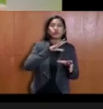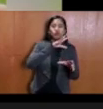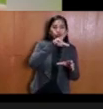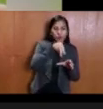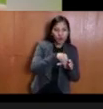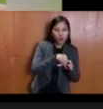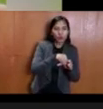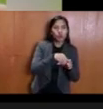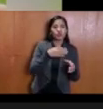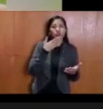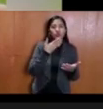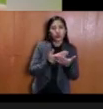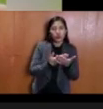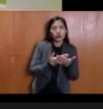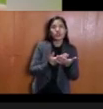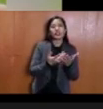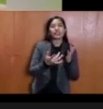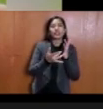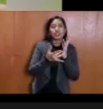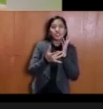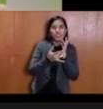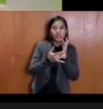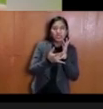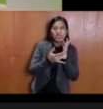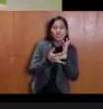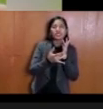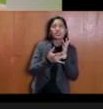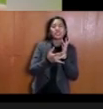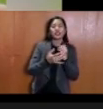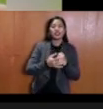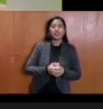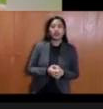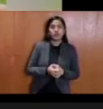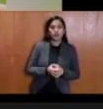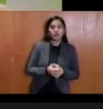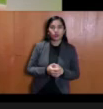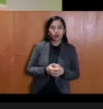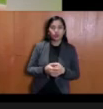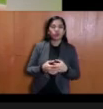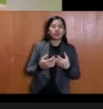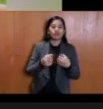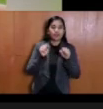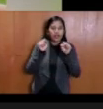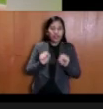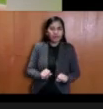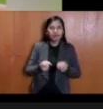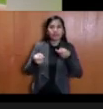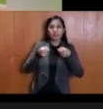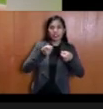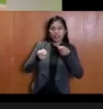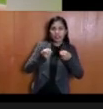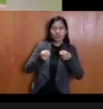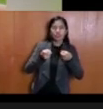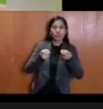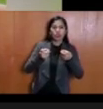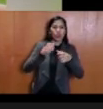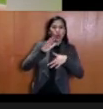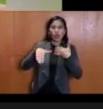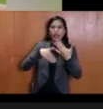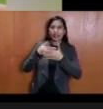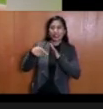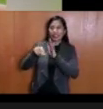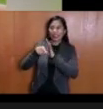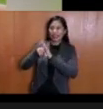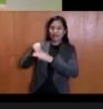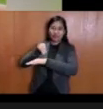efficiency, sensing technologies, etc., to be able to mitigate and manage all of its negative impacts,